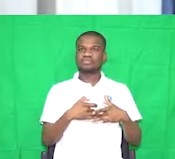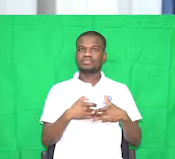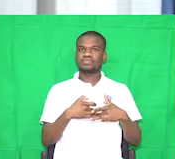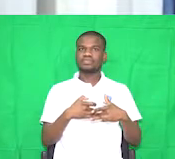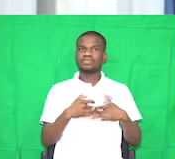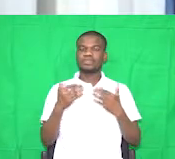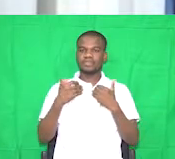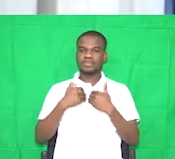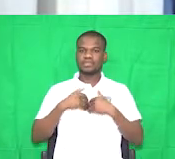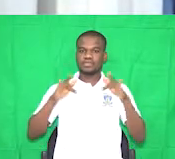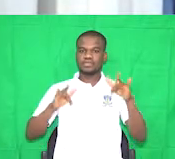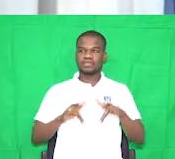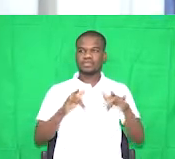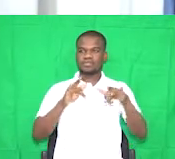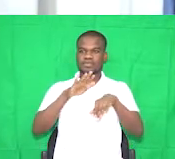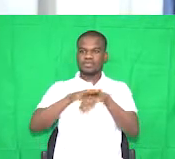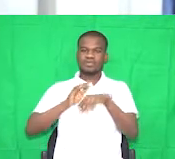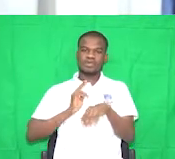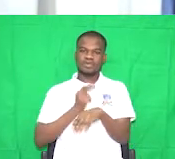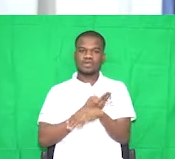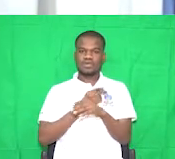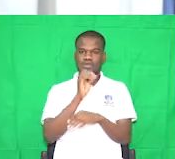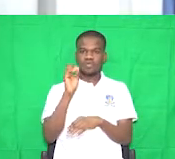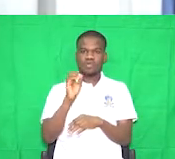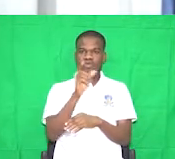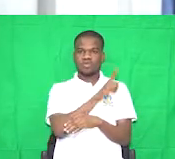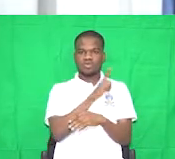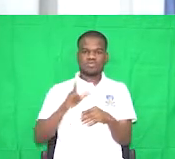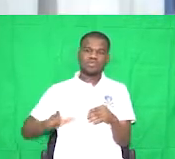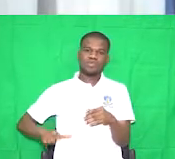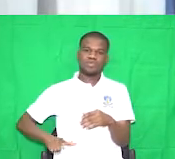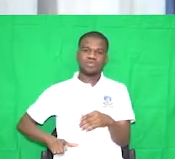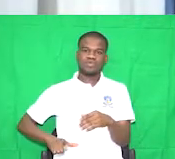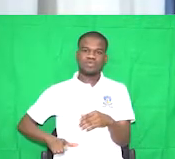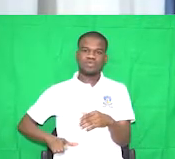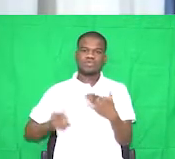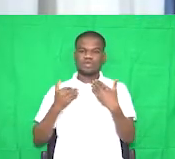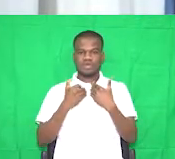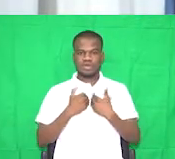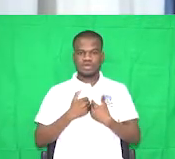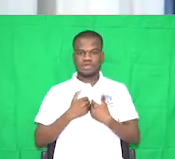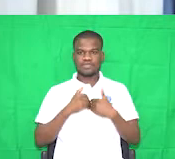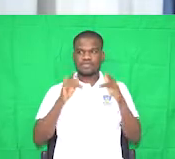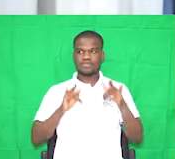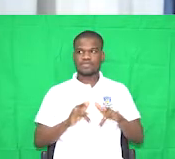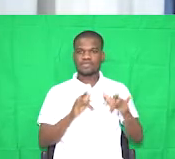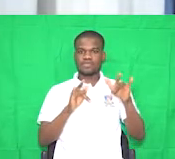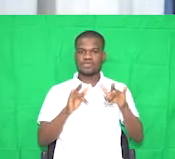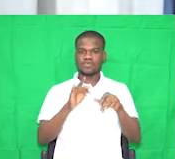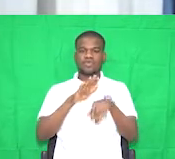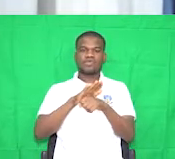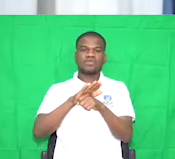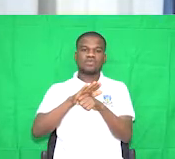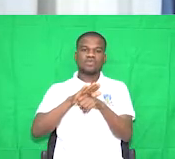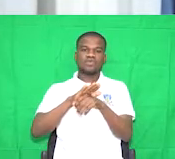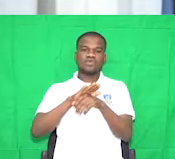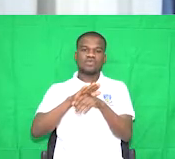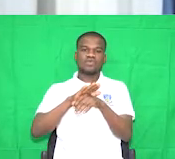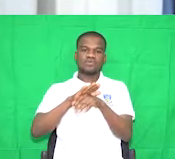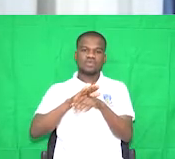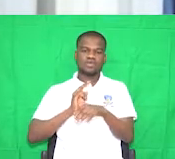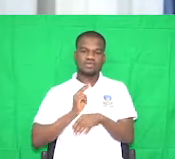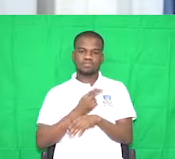Have mercy upon us. O Lord, have mercy upon us,